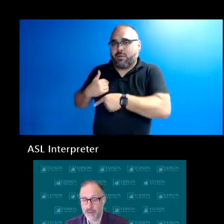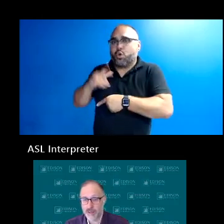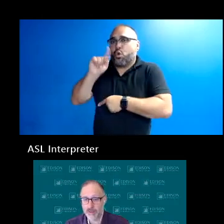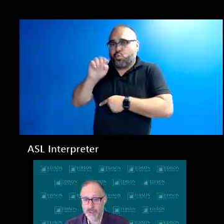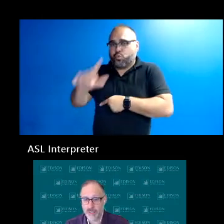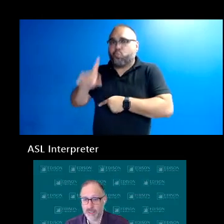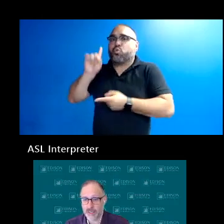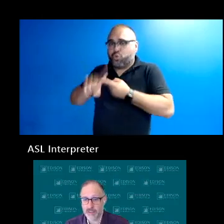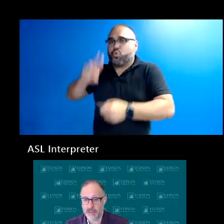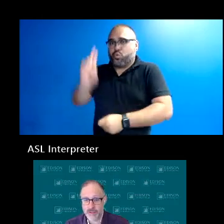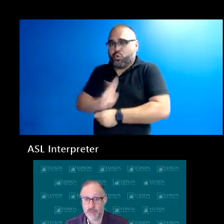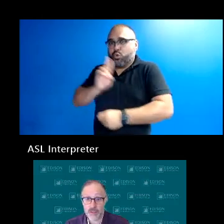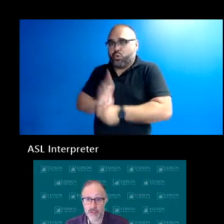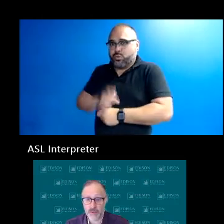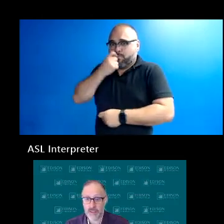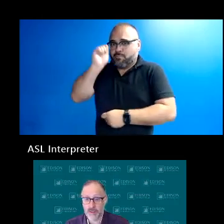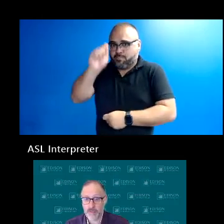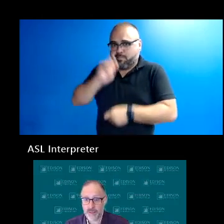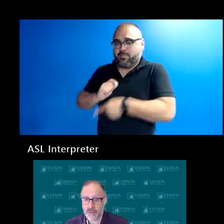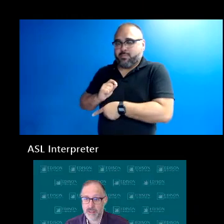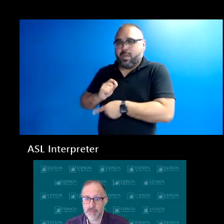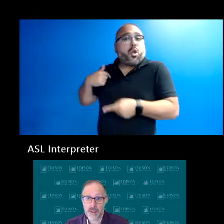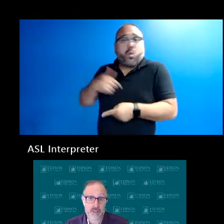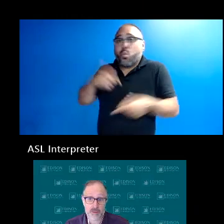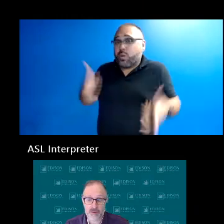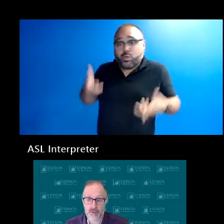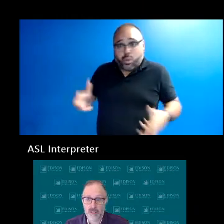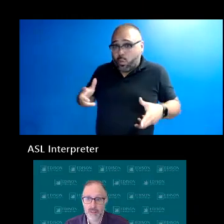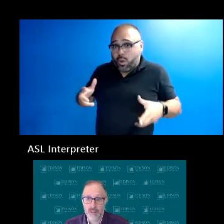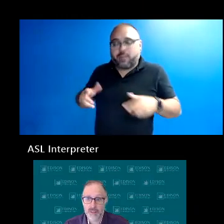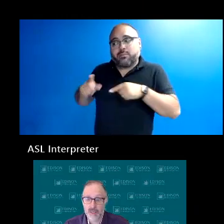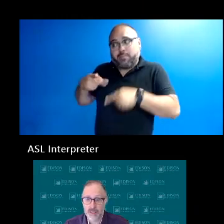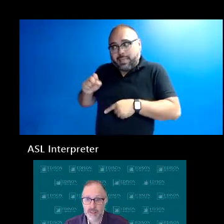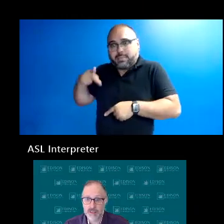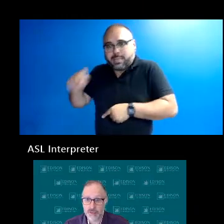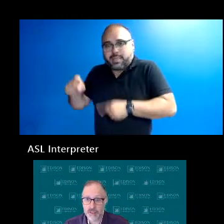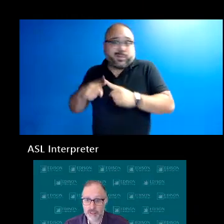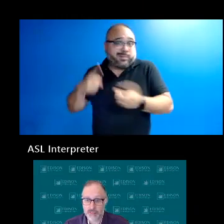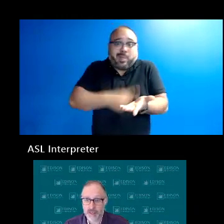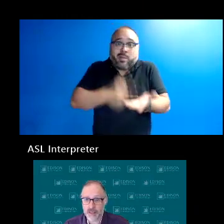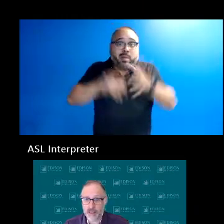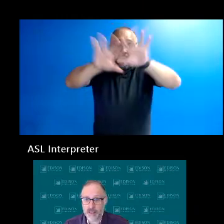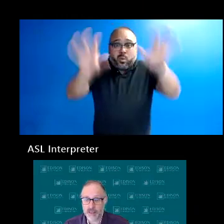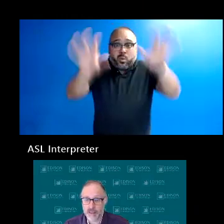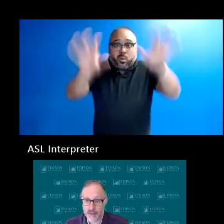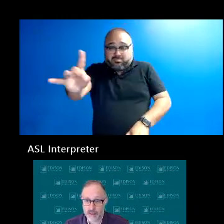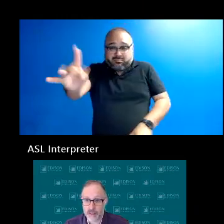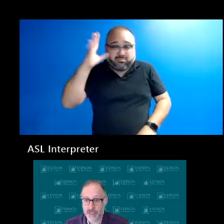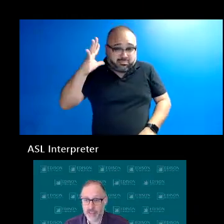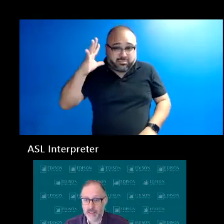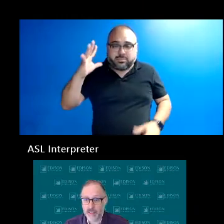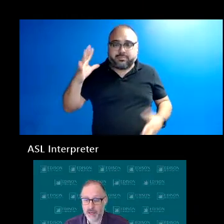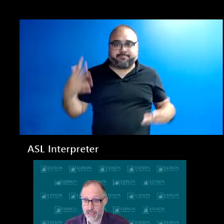our it's the thing we don't want to do. But there are some times that the weather is so extreme that there